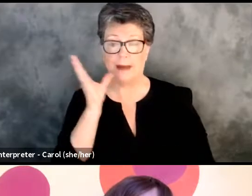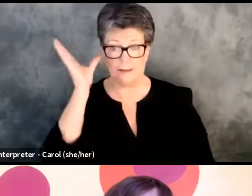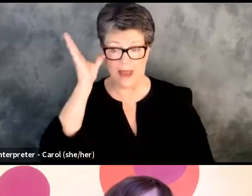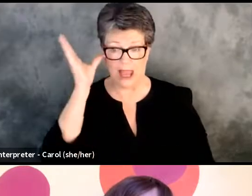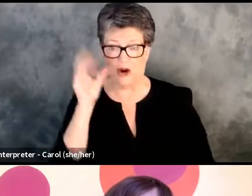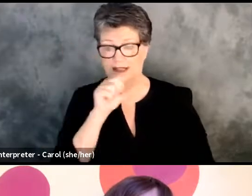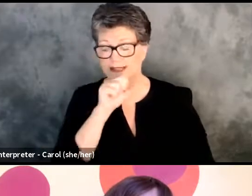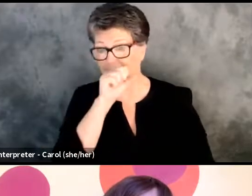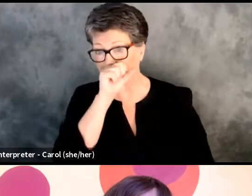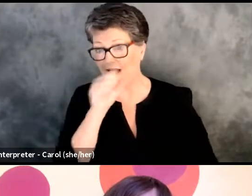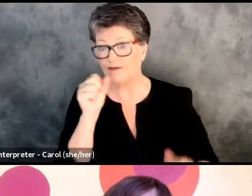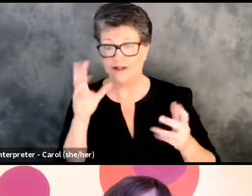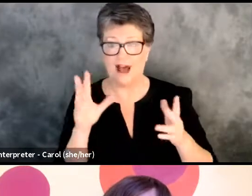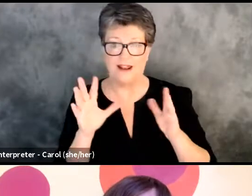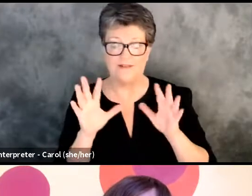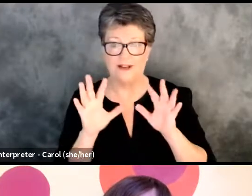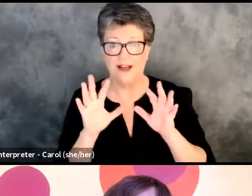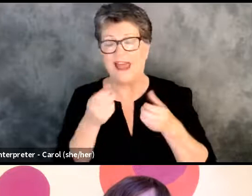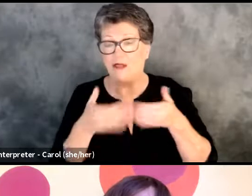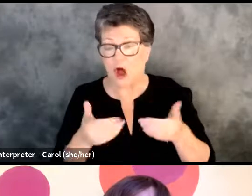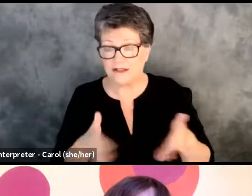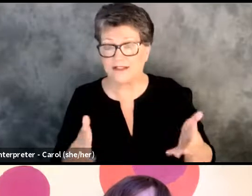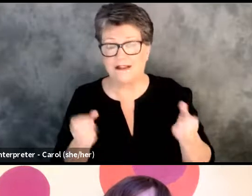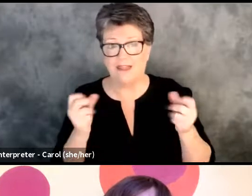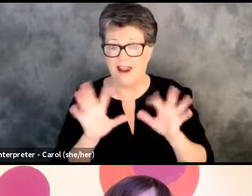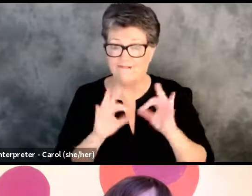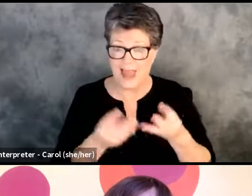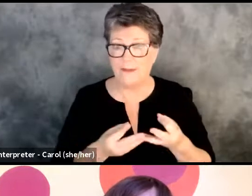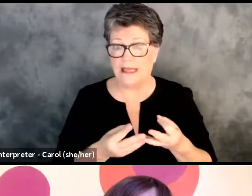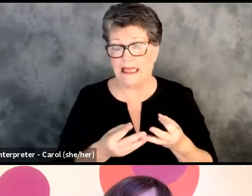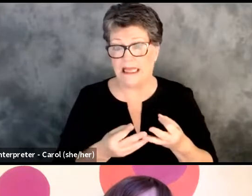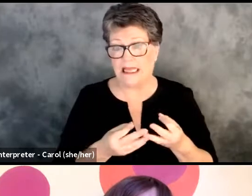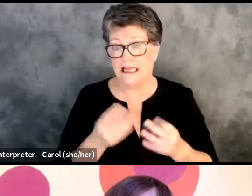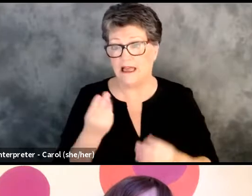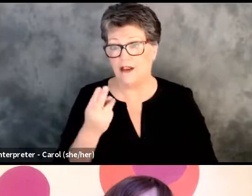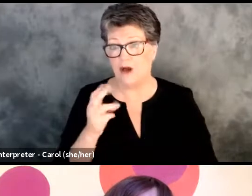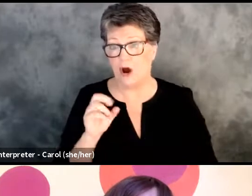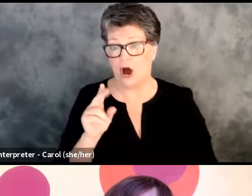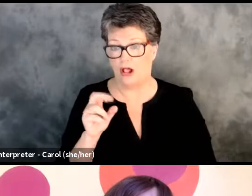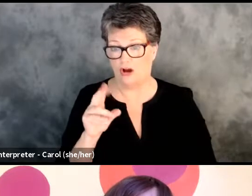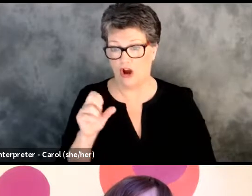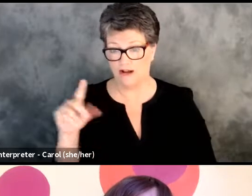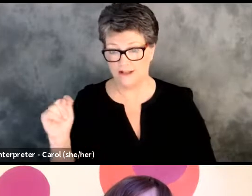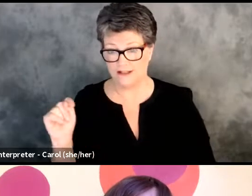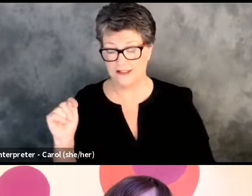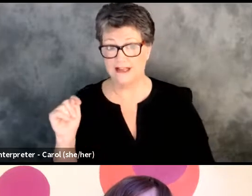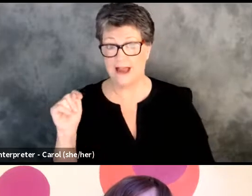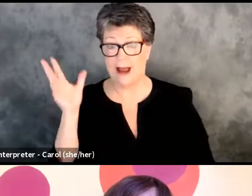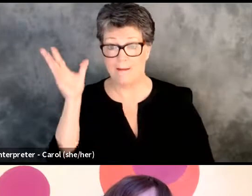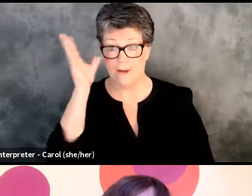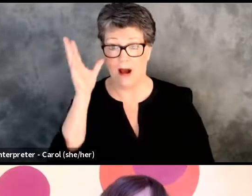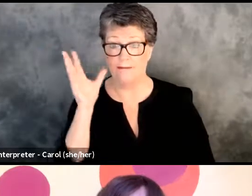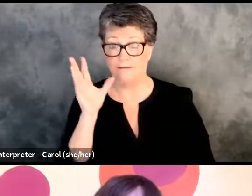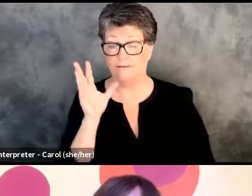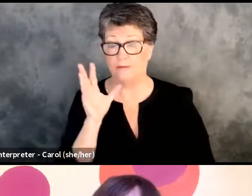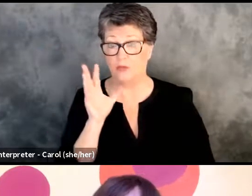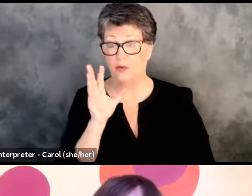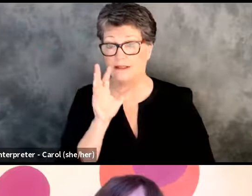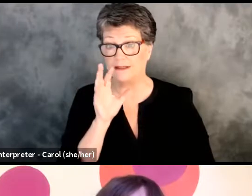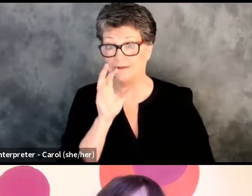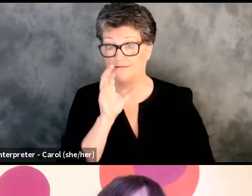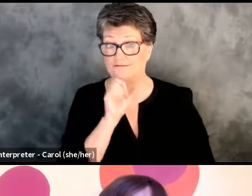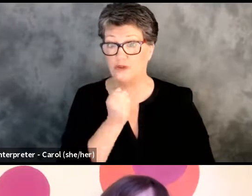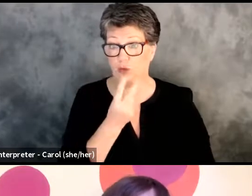lost a lot of family in the Holocaust. My mother was 12 and an only child when she was sent out of